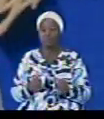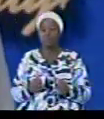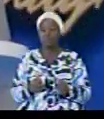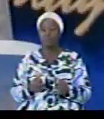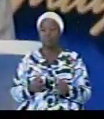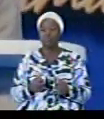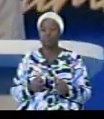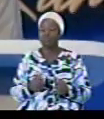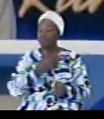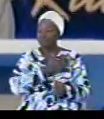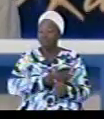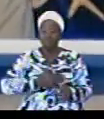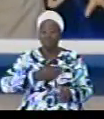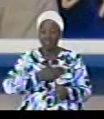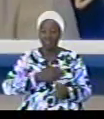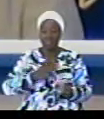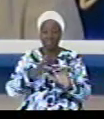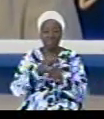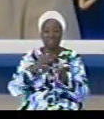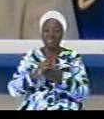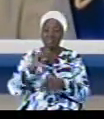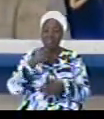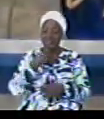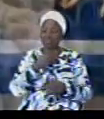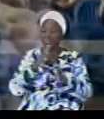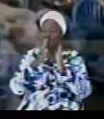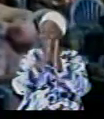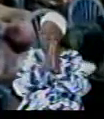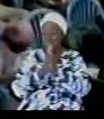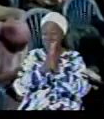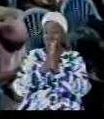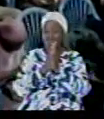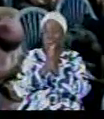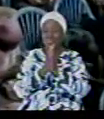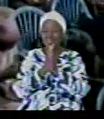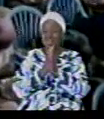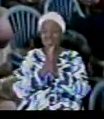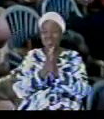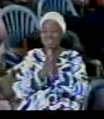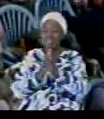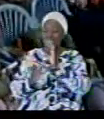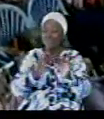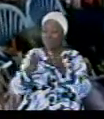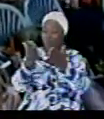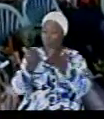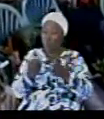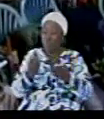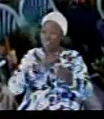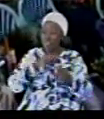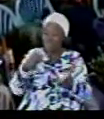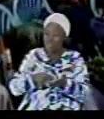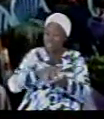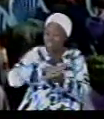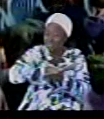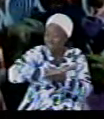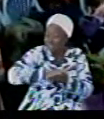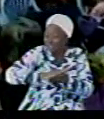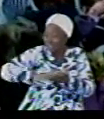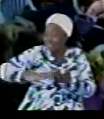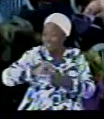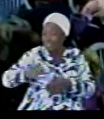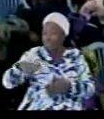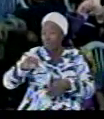bowed, eyes closed. If you want this cleansing of life, cleansing